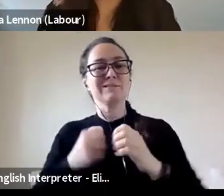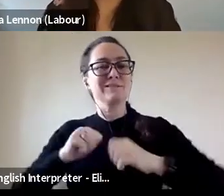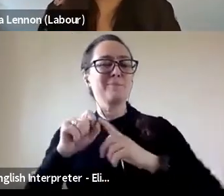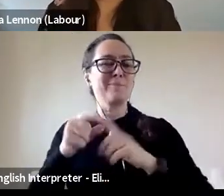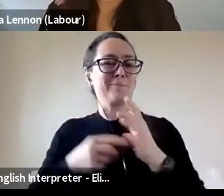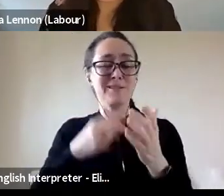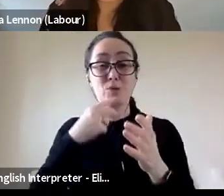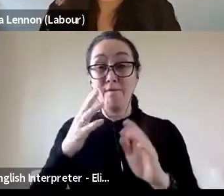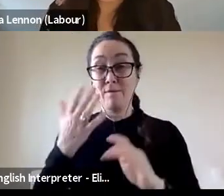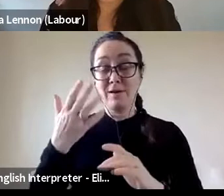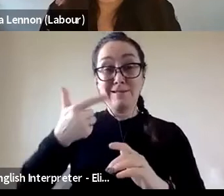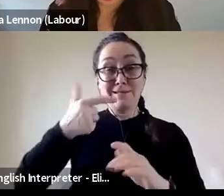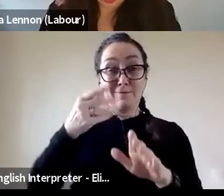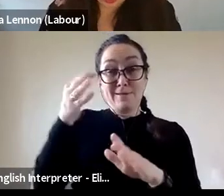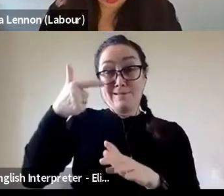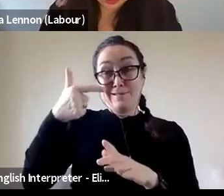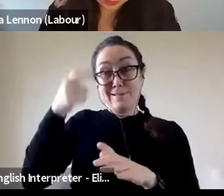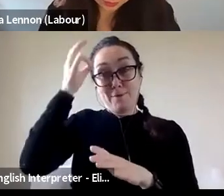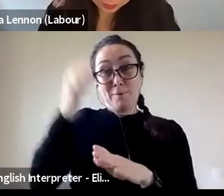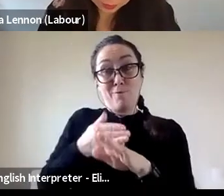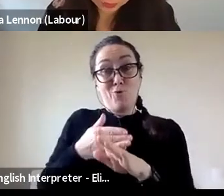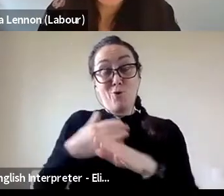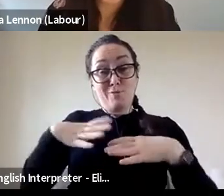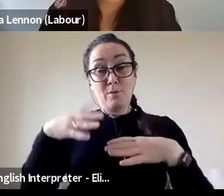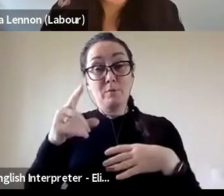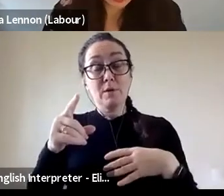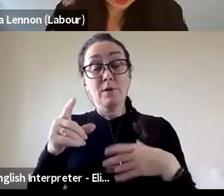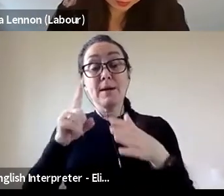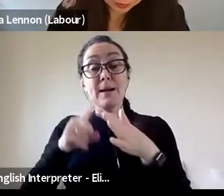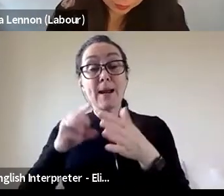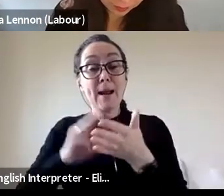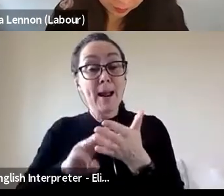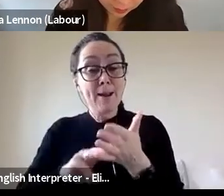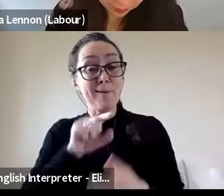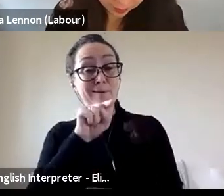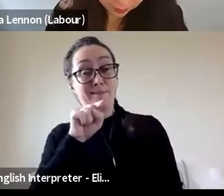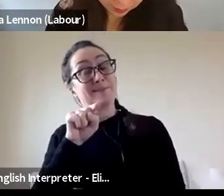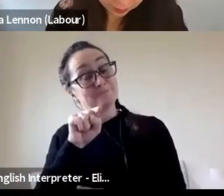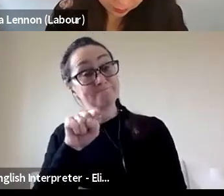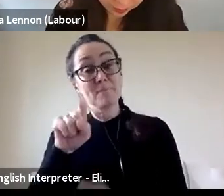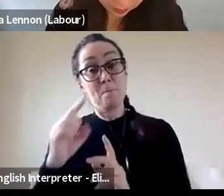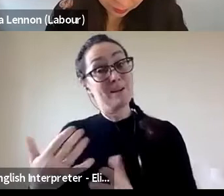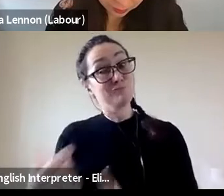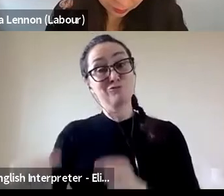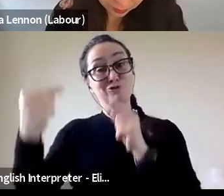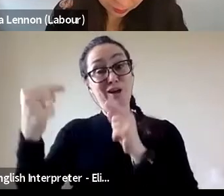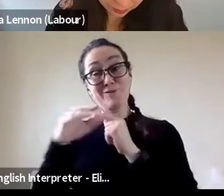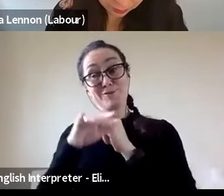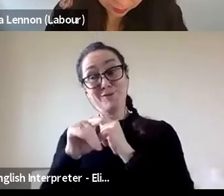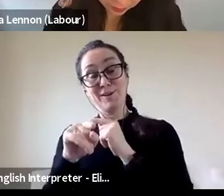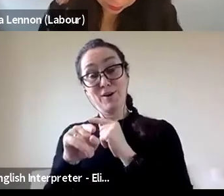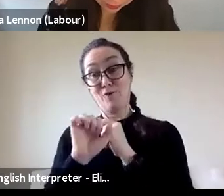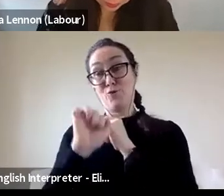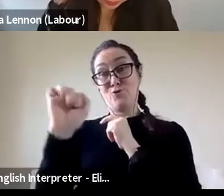I'm very keen that you get equal time, obviously. But Emma Roddick, there was a challenge in there to